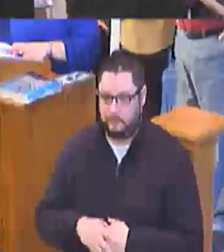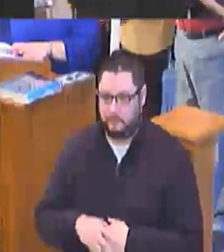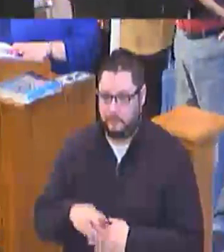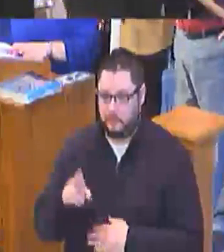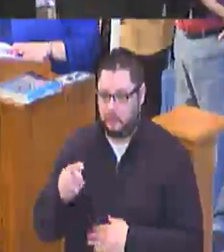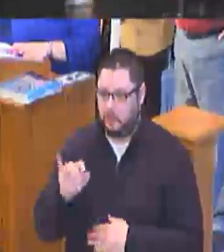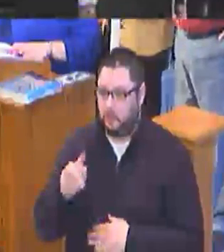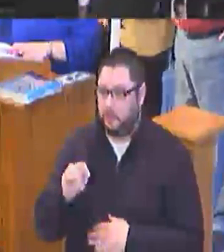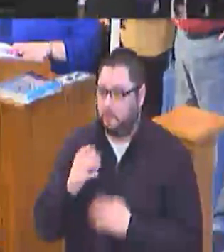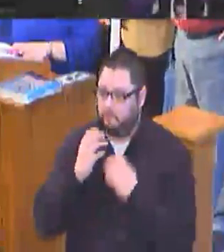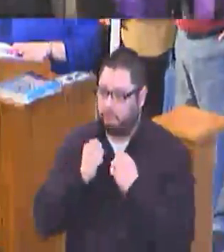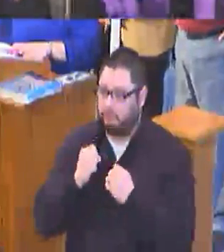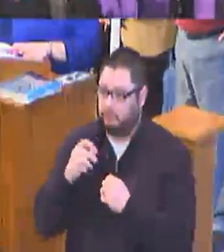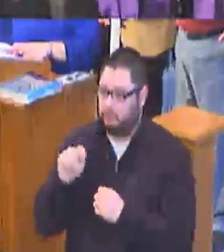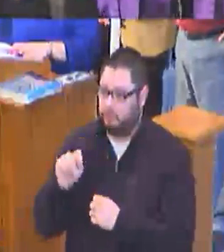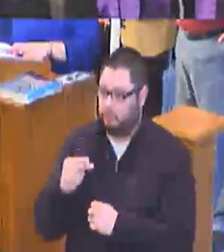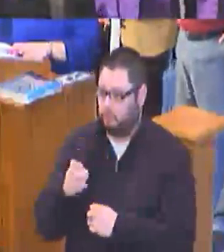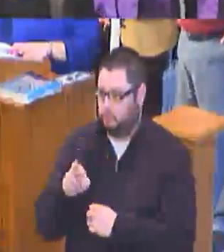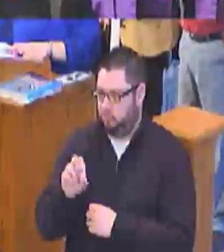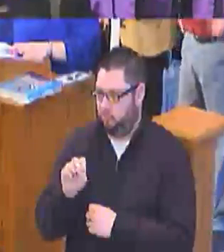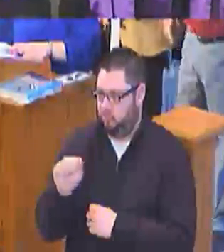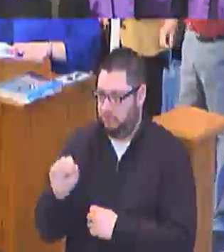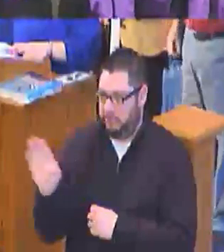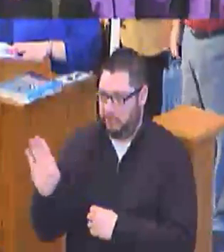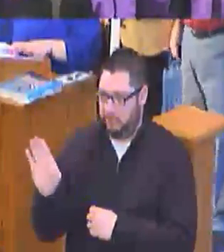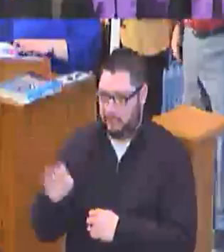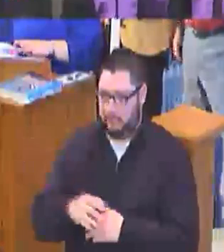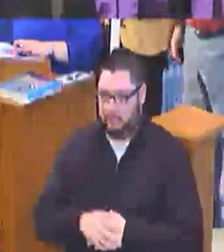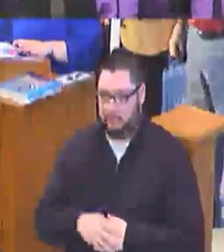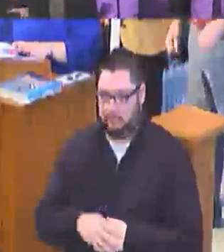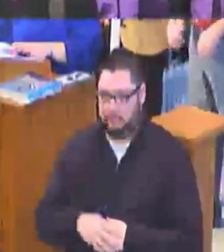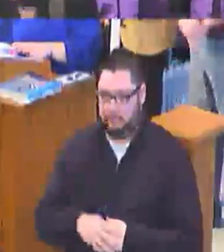Unity Cares, Teresa Belden.